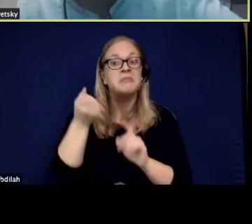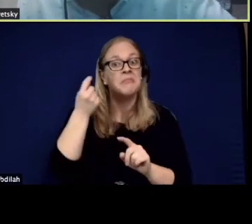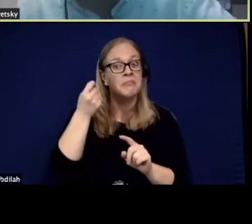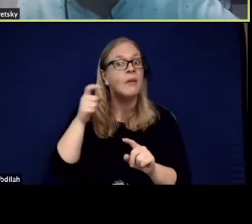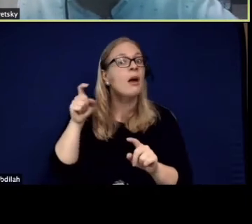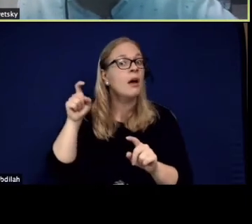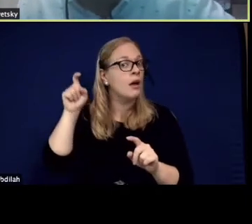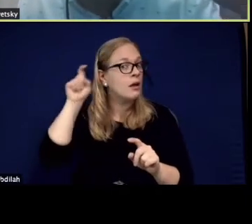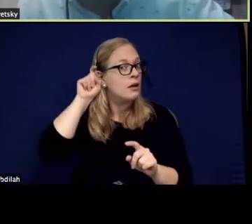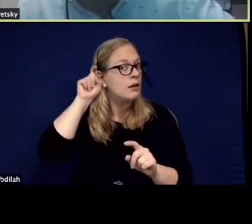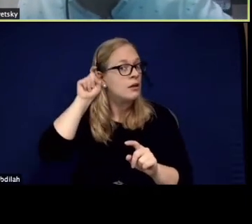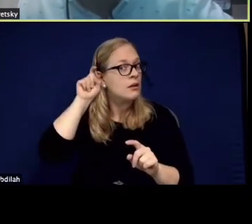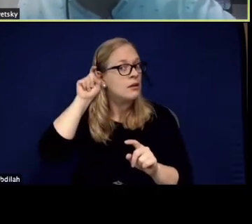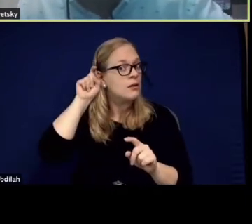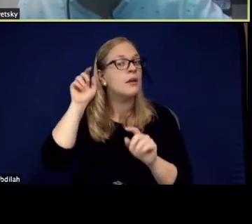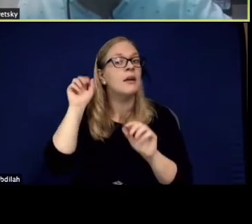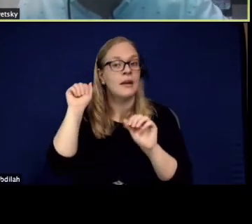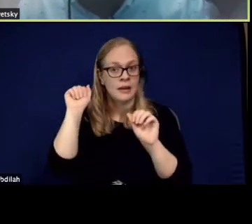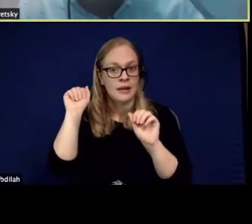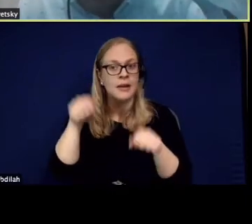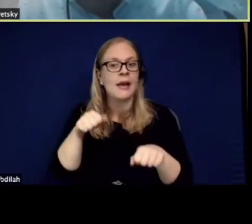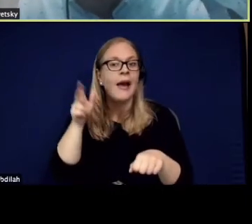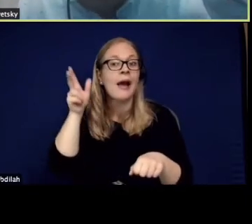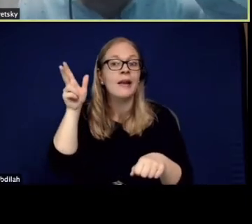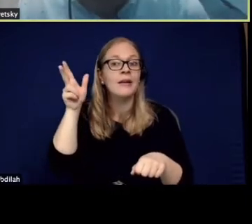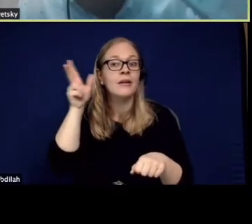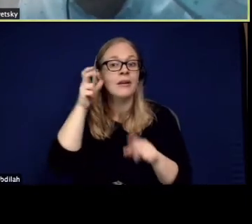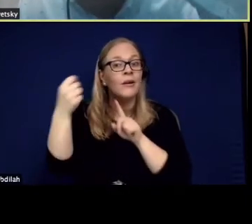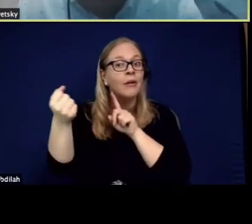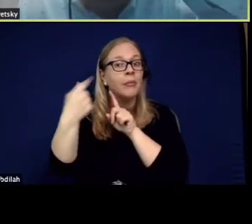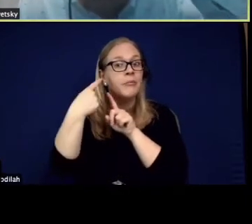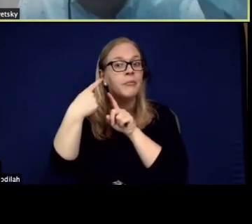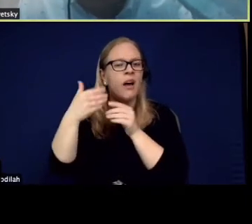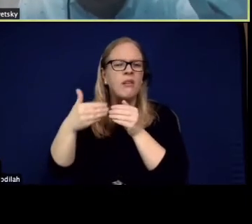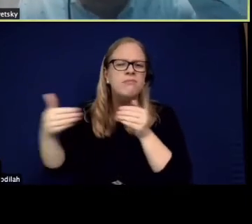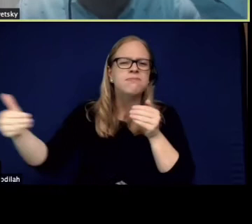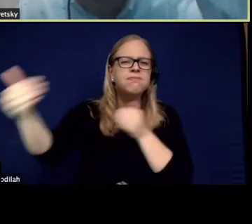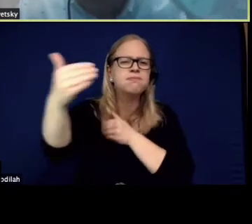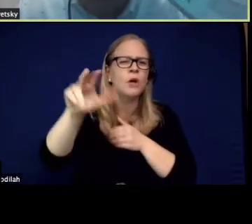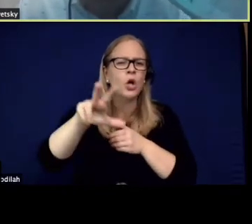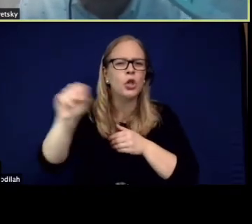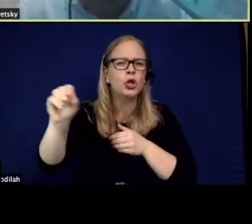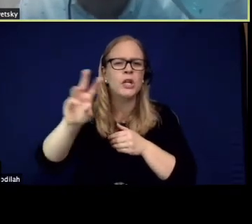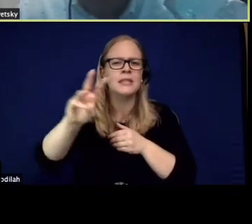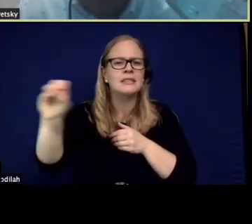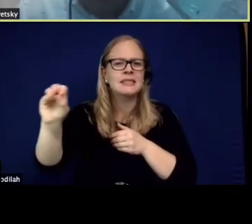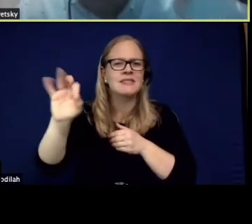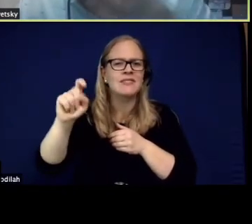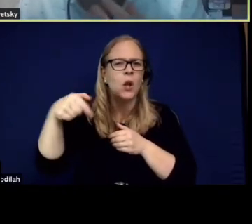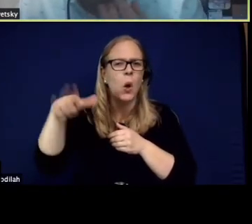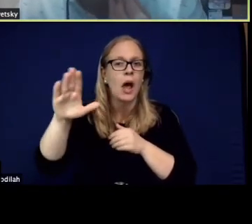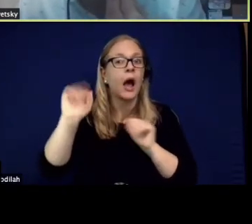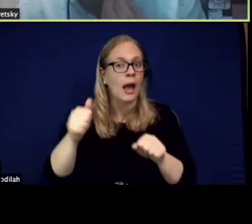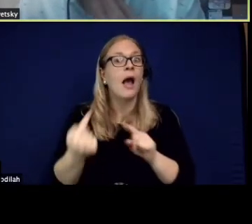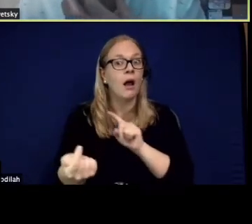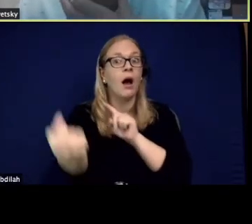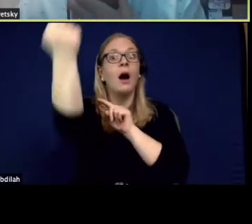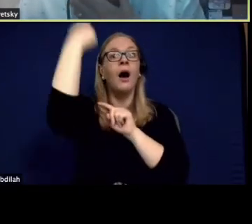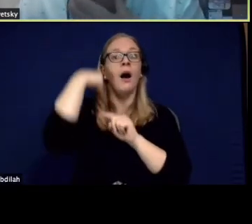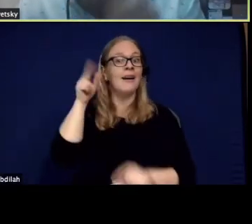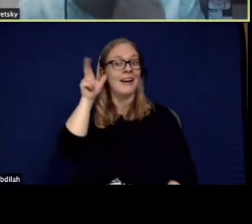pick up a signal from 30, 60 feet, it did not allow the hearing aid to talk to each other, though. So meaning